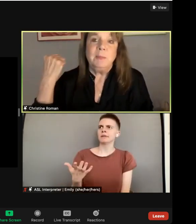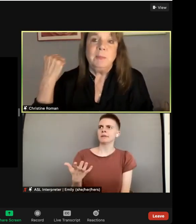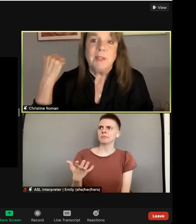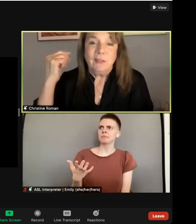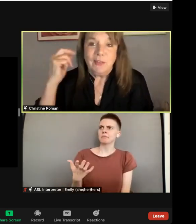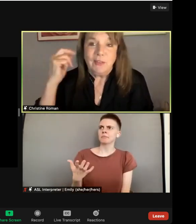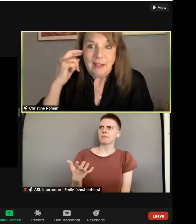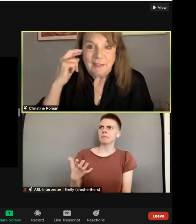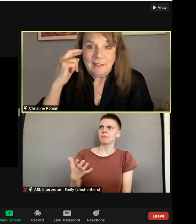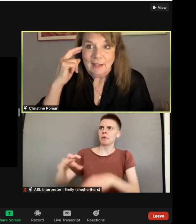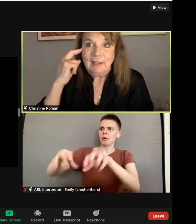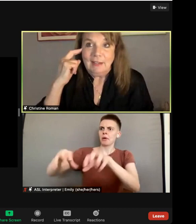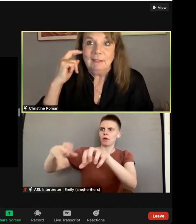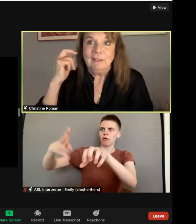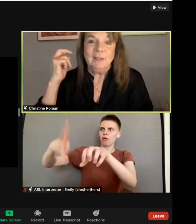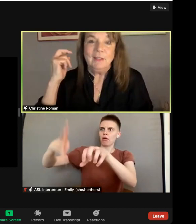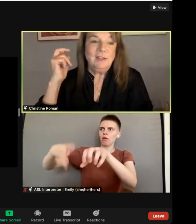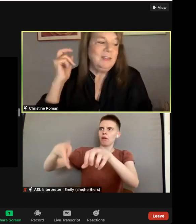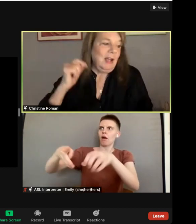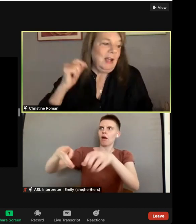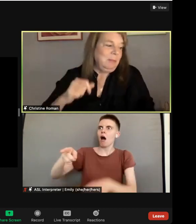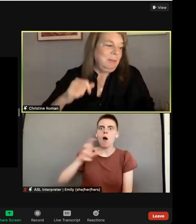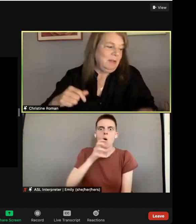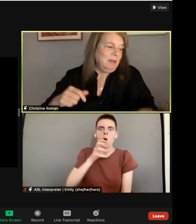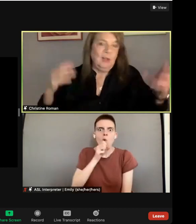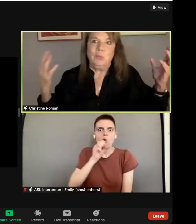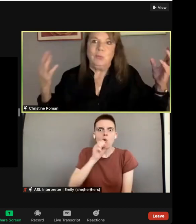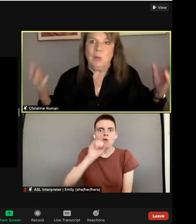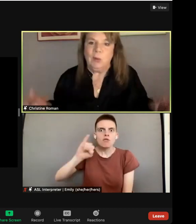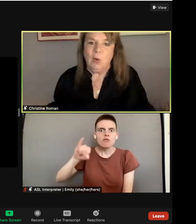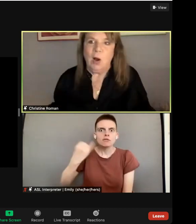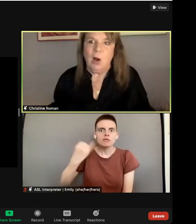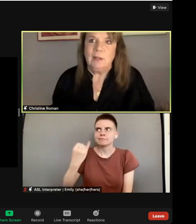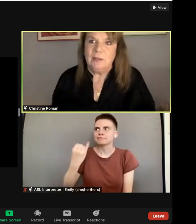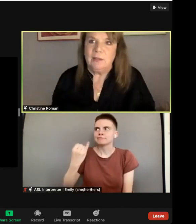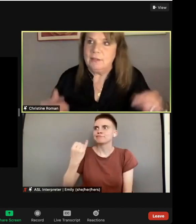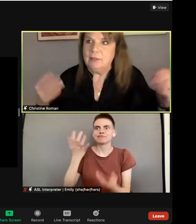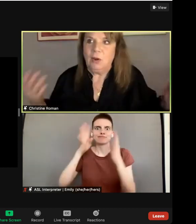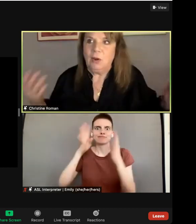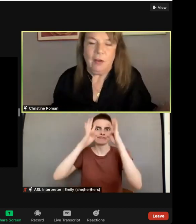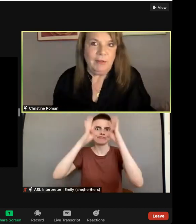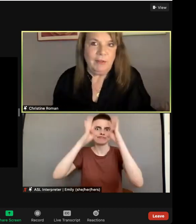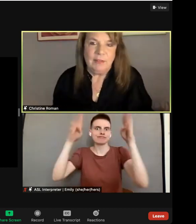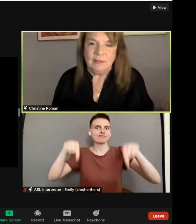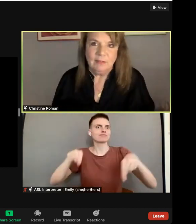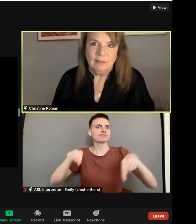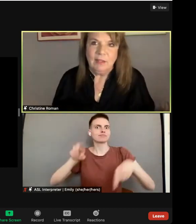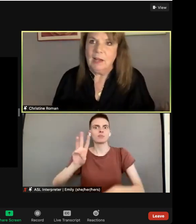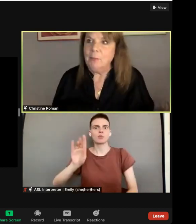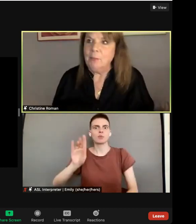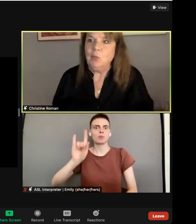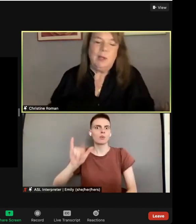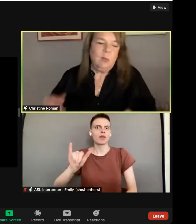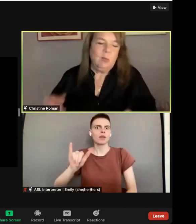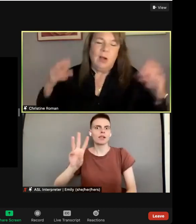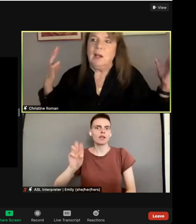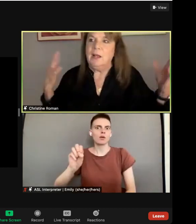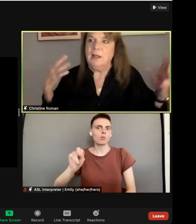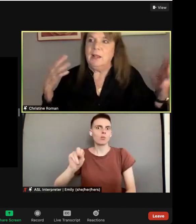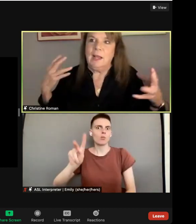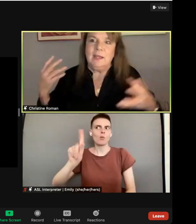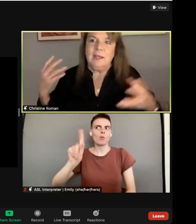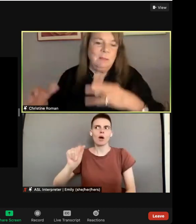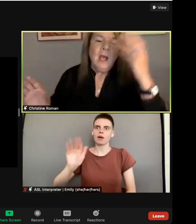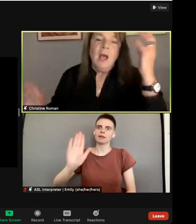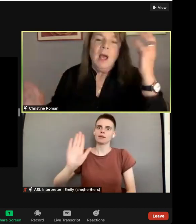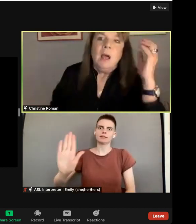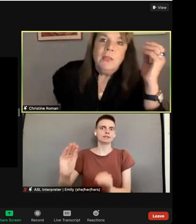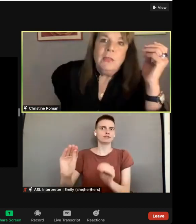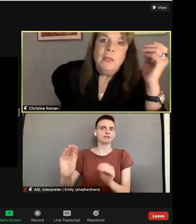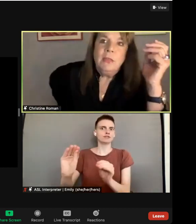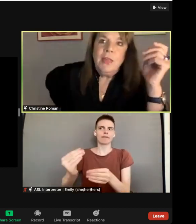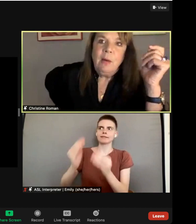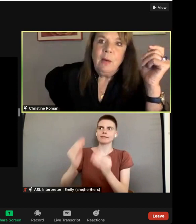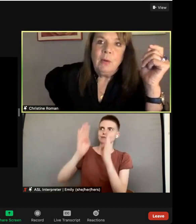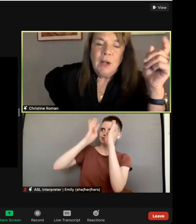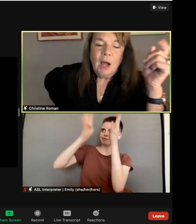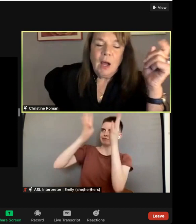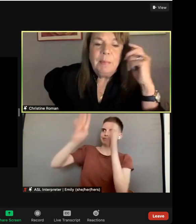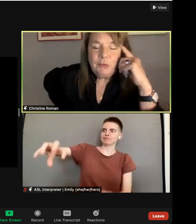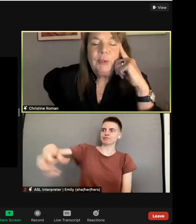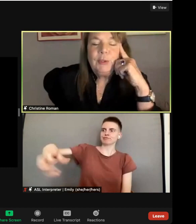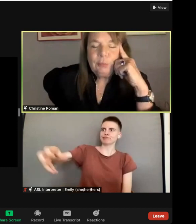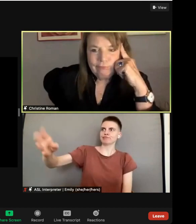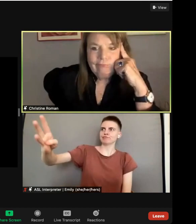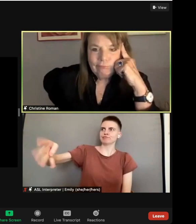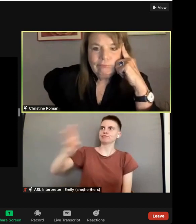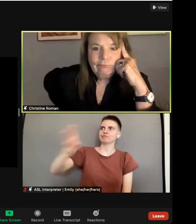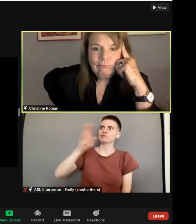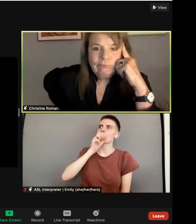orange juice comes out of that sink because it's Willy Wonka's office and I'm Willy Wonka, and that would